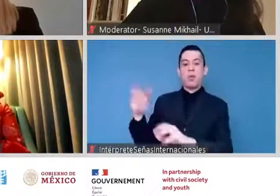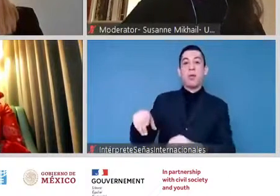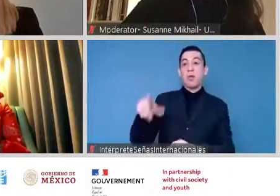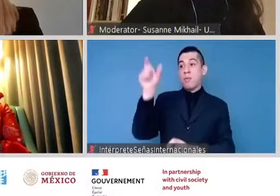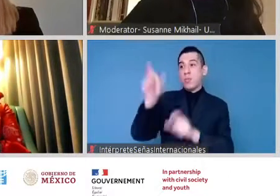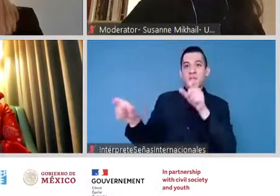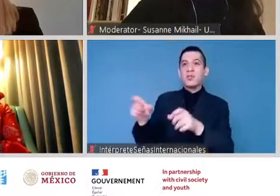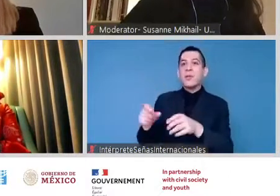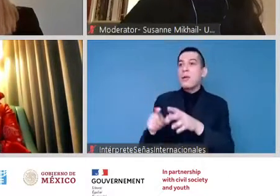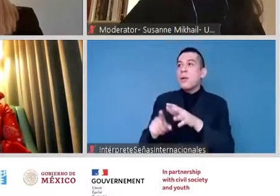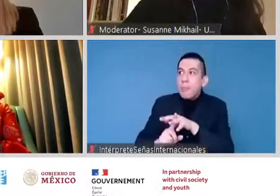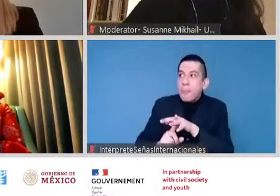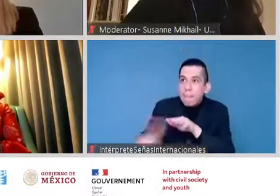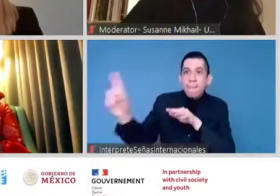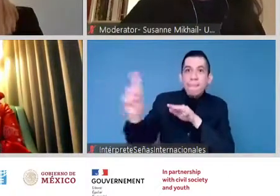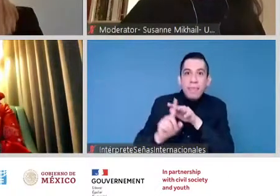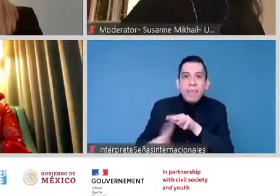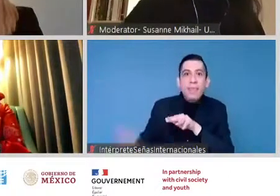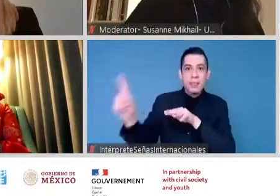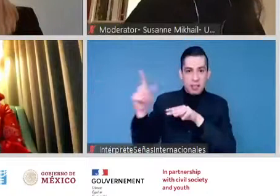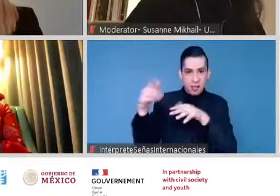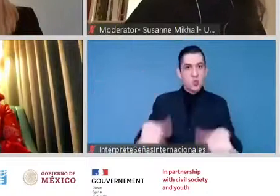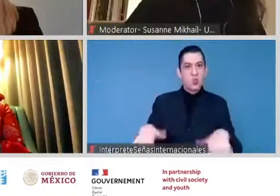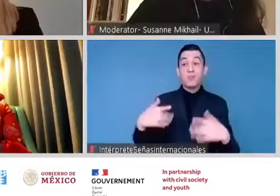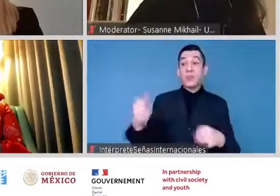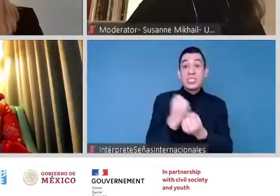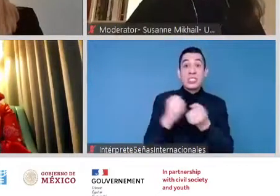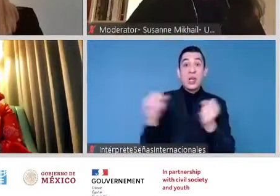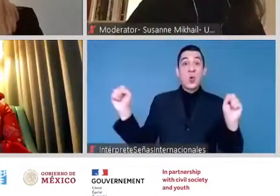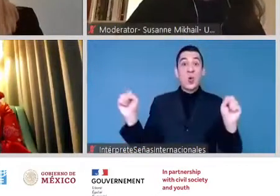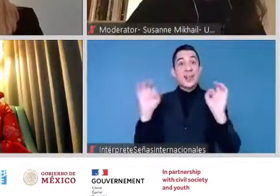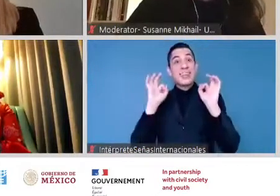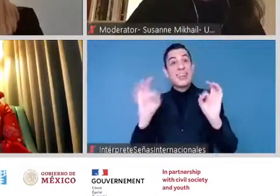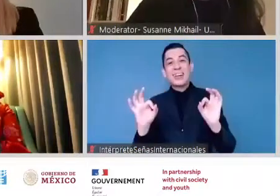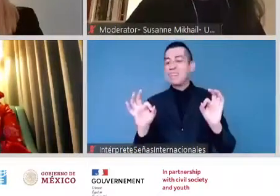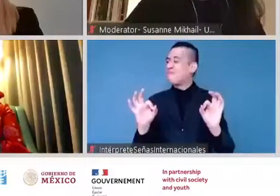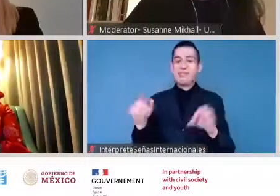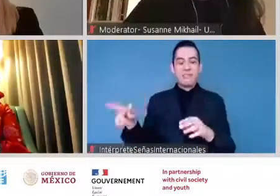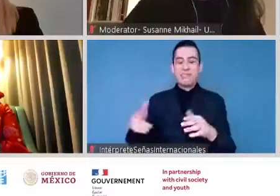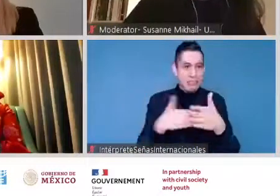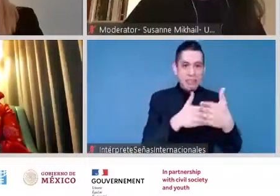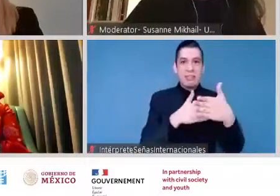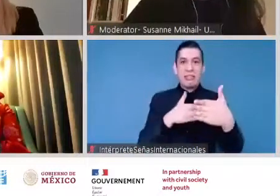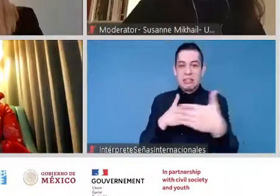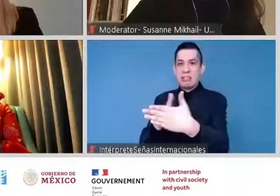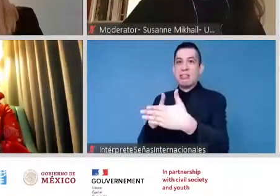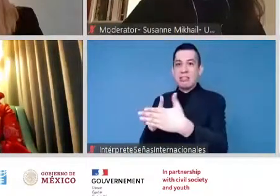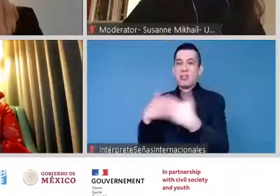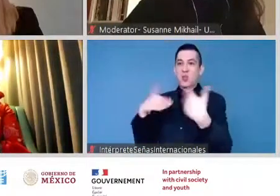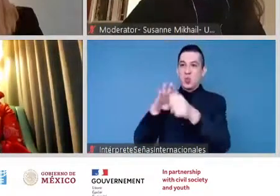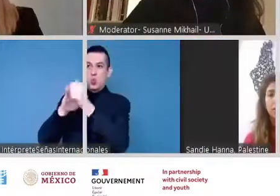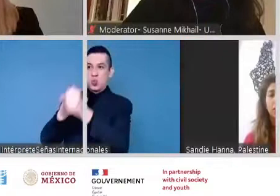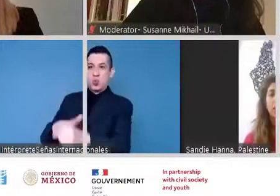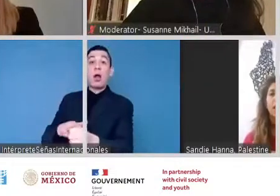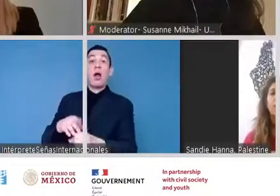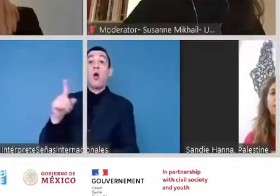is not exclusive for Palestine, Susan. This is happening in the region in general. Displacement, refugees, lack of access to